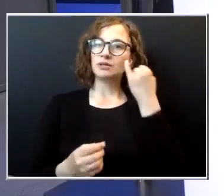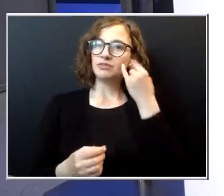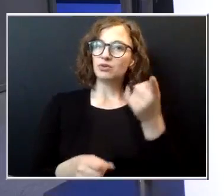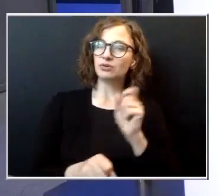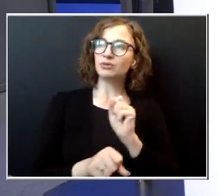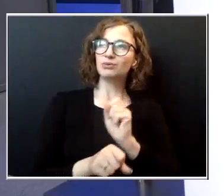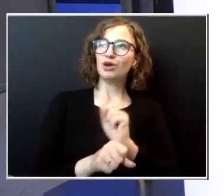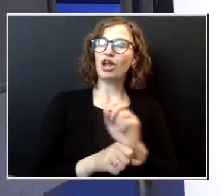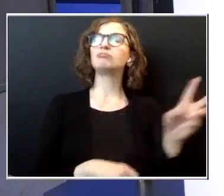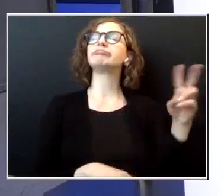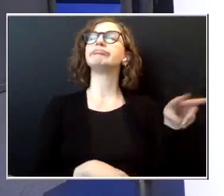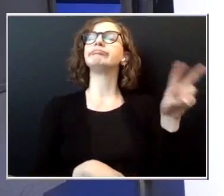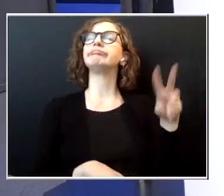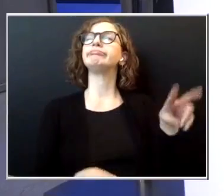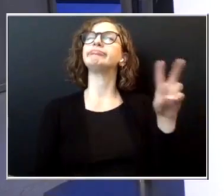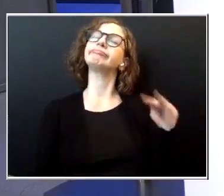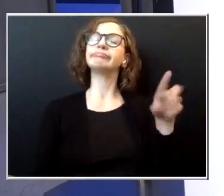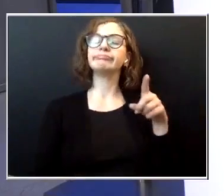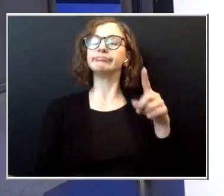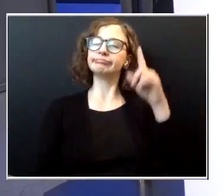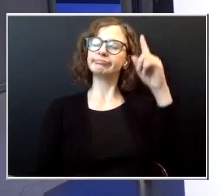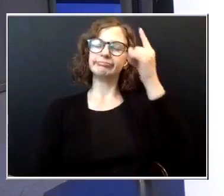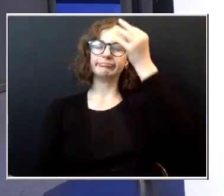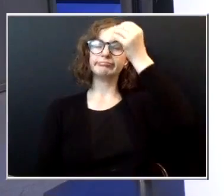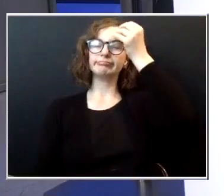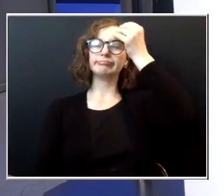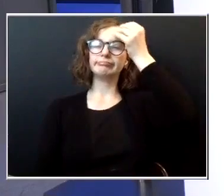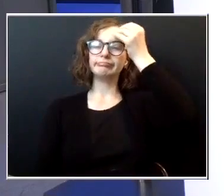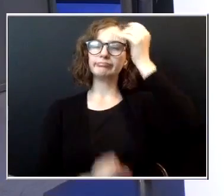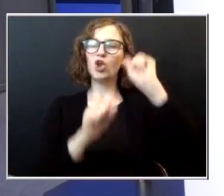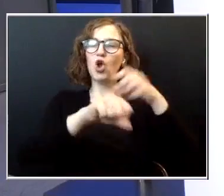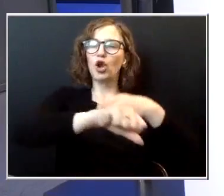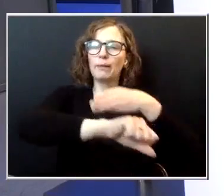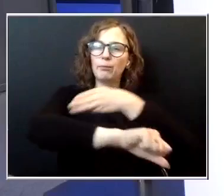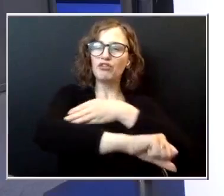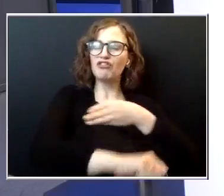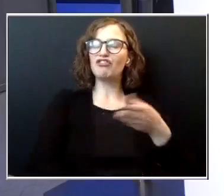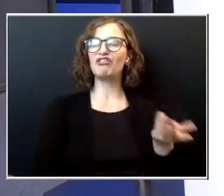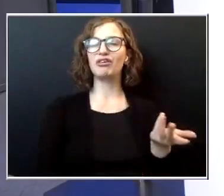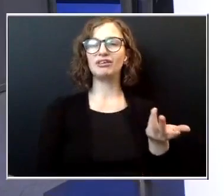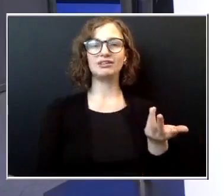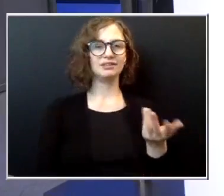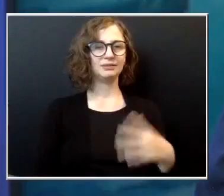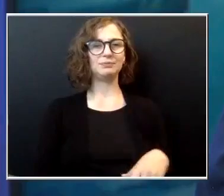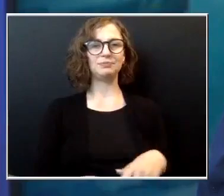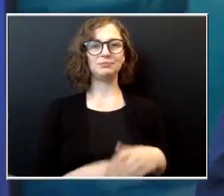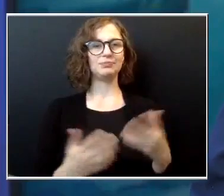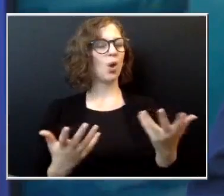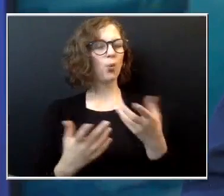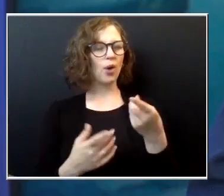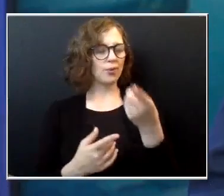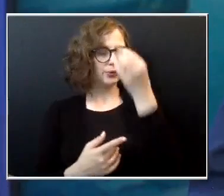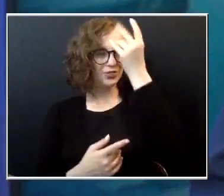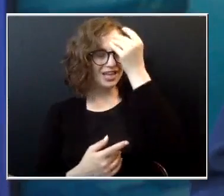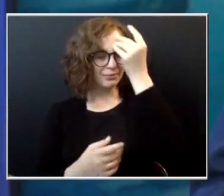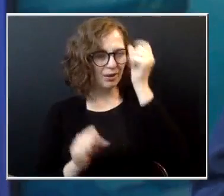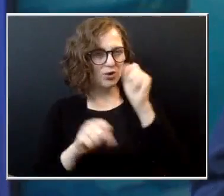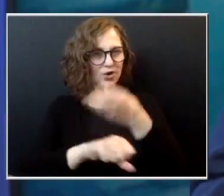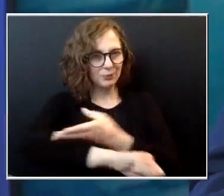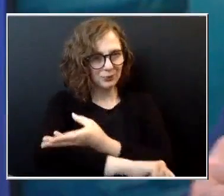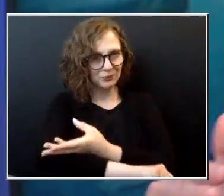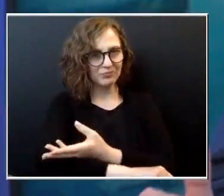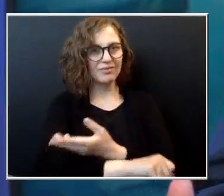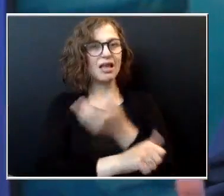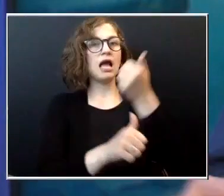starts. So you're going, wait a second, Exactly. something could be better here. What kicked in? Well, I mean, every nurse has had a